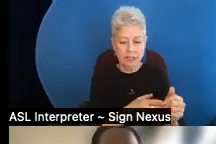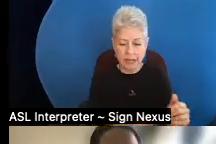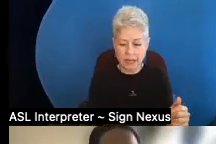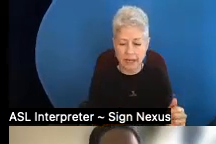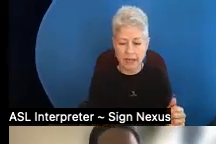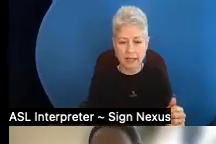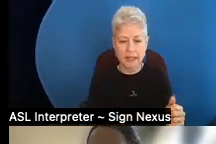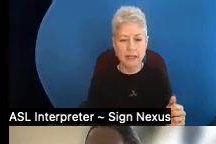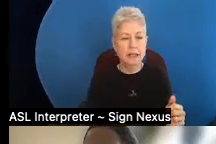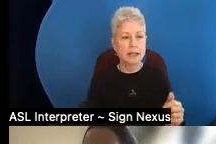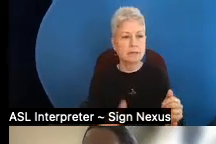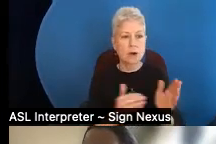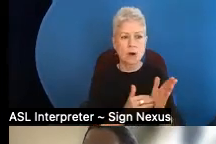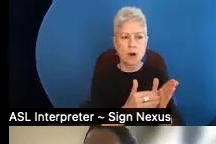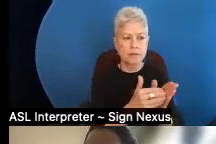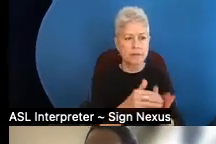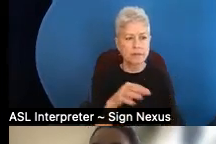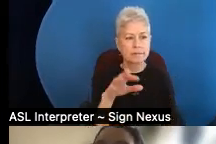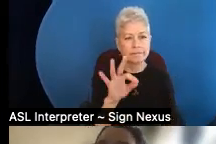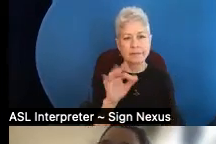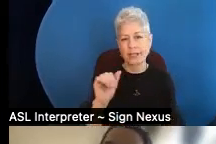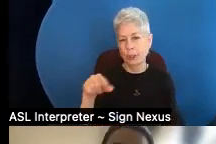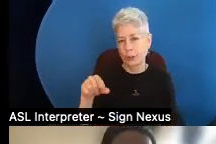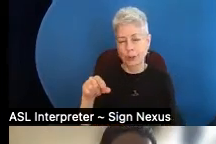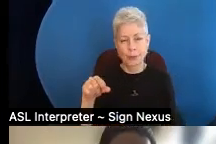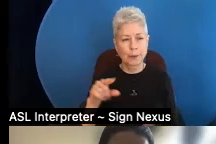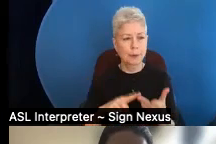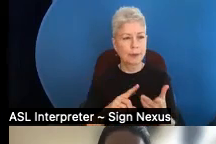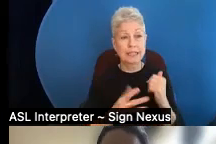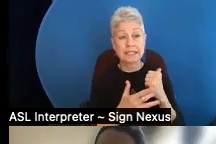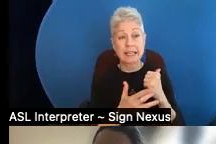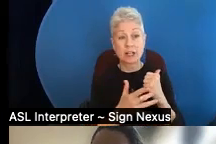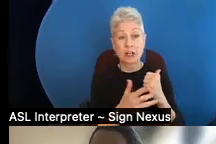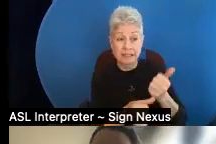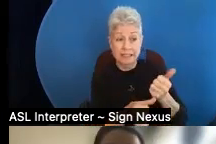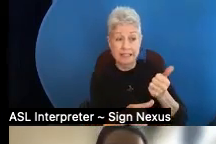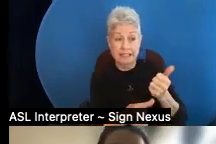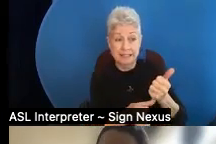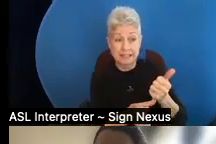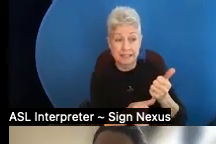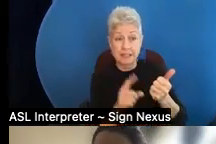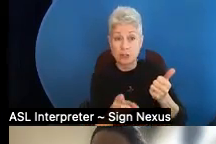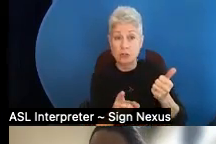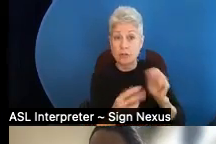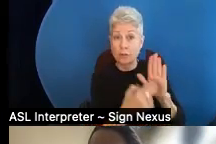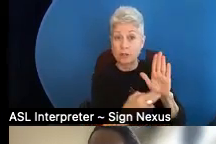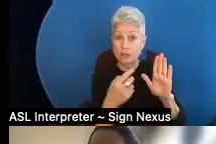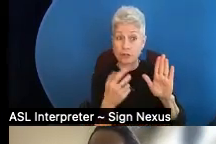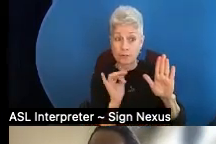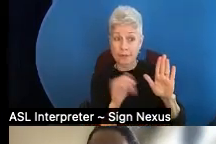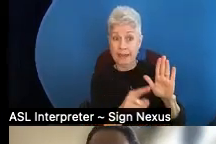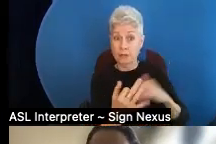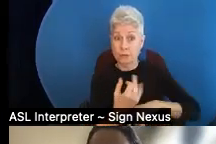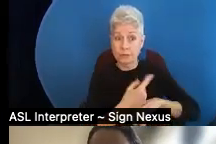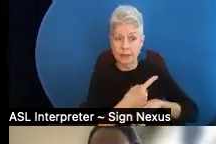question documents, the technical assistance, which you can sign up for today.